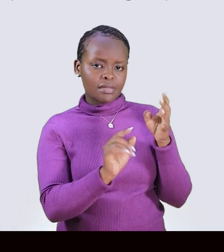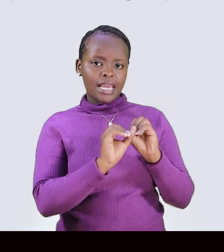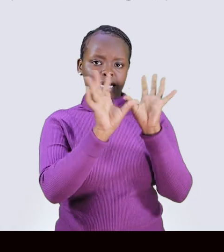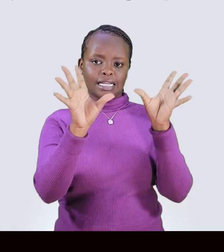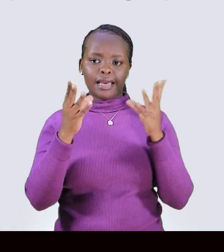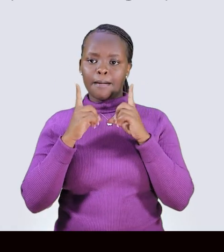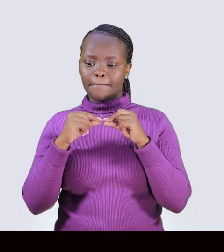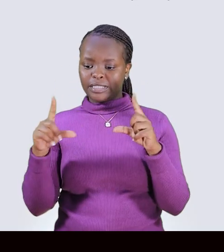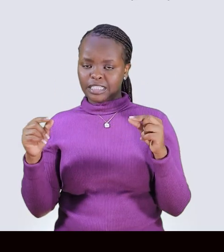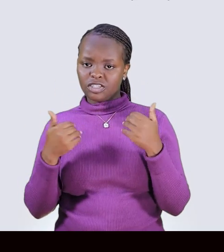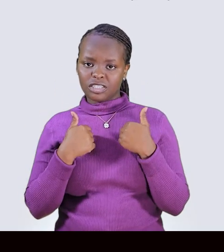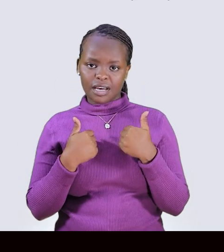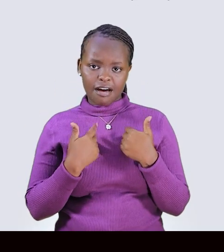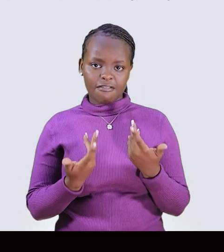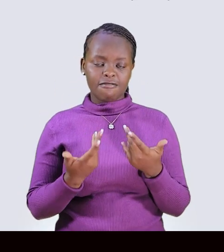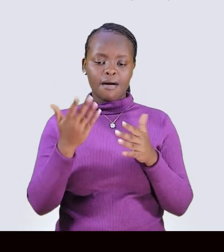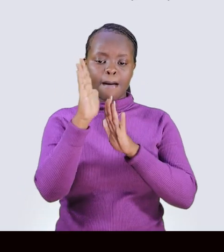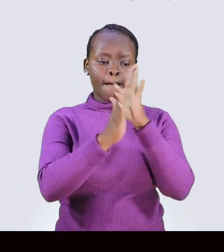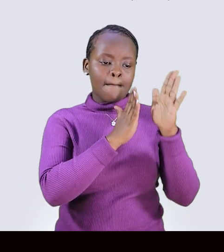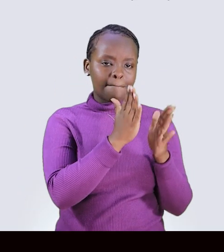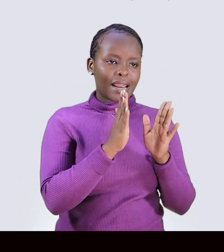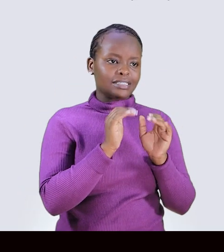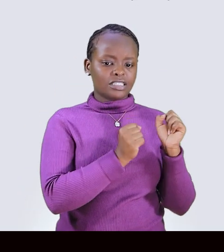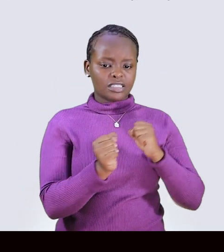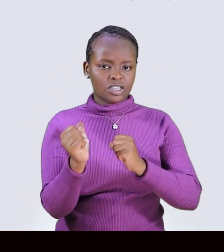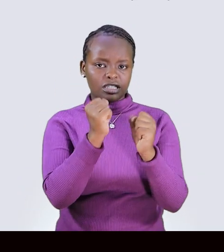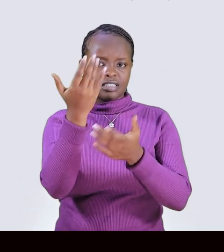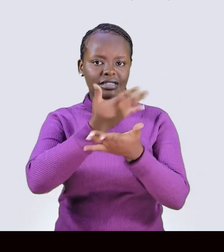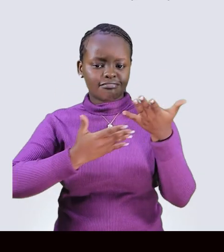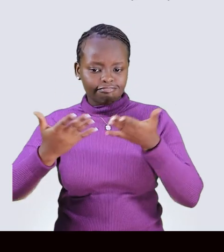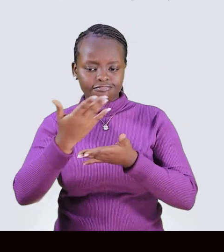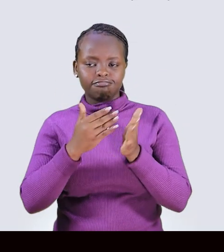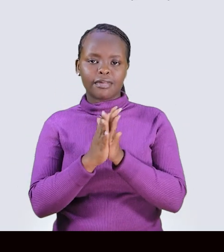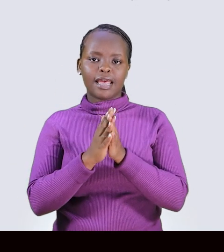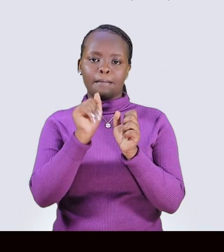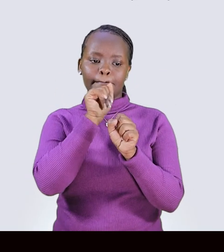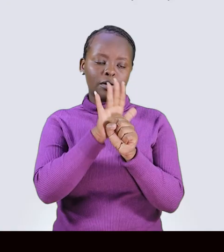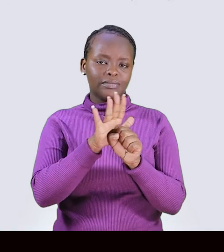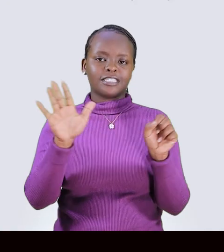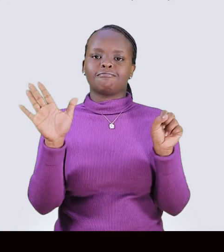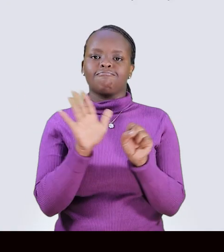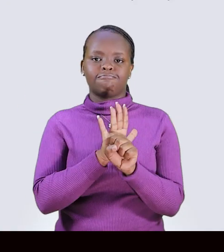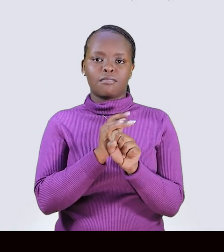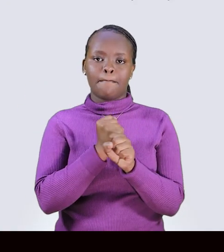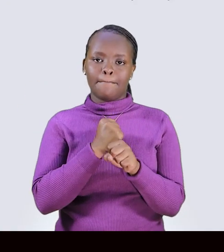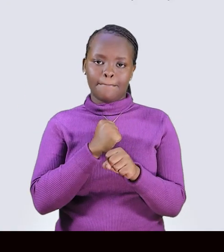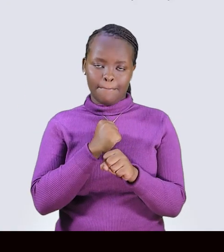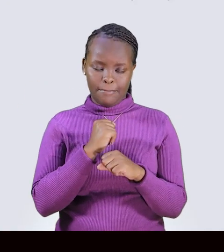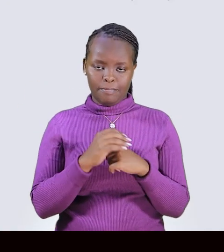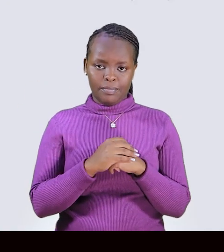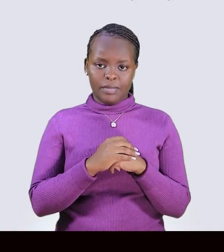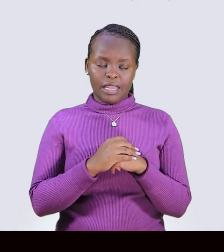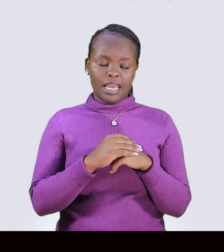messages, plan strategic engagements, and follow up on commitments. You'll find